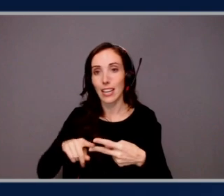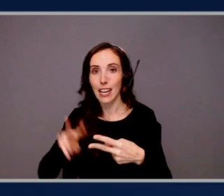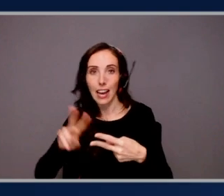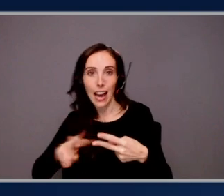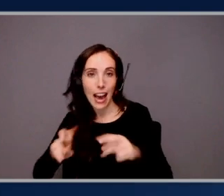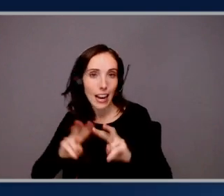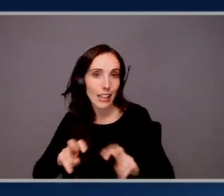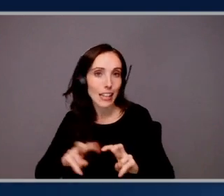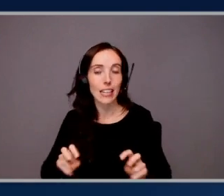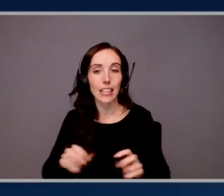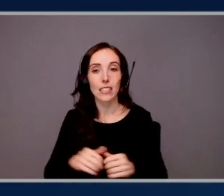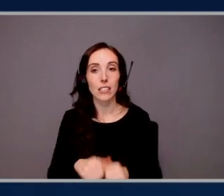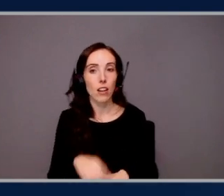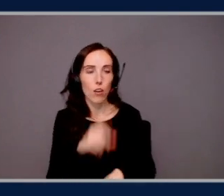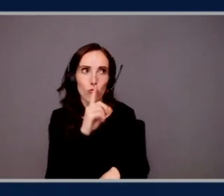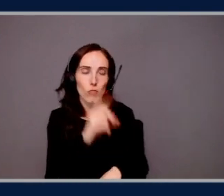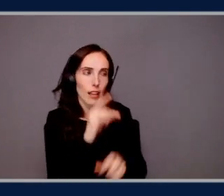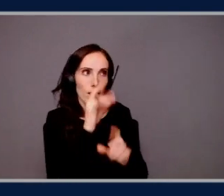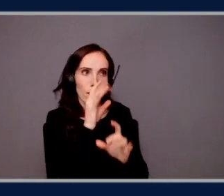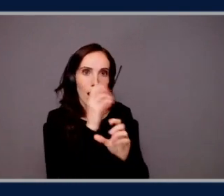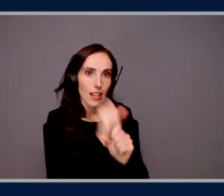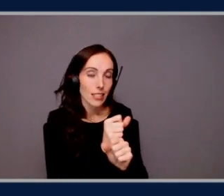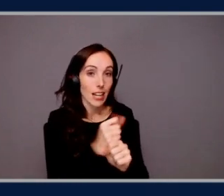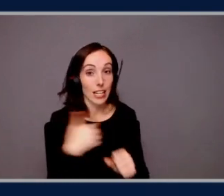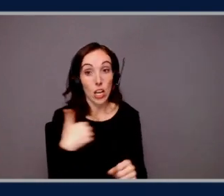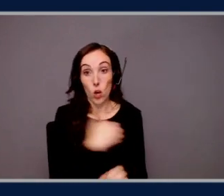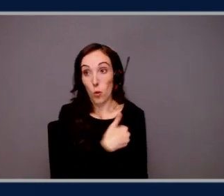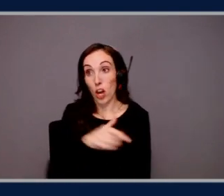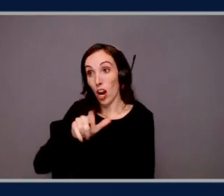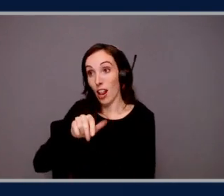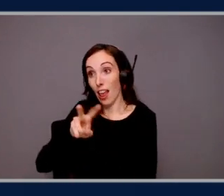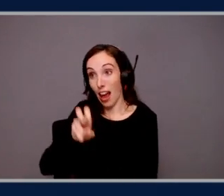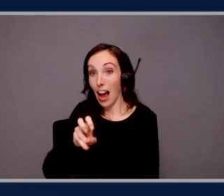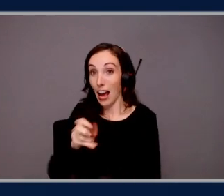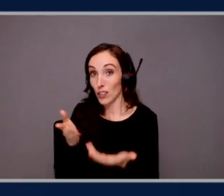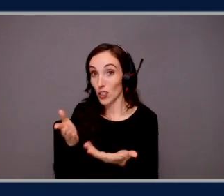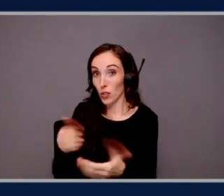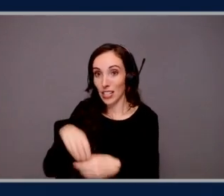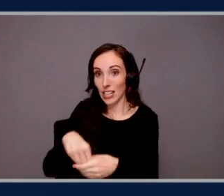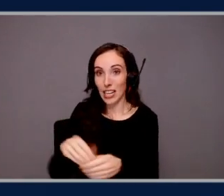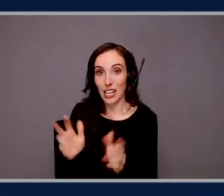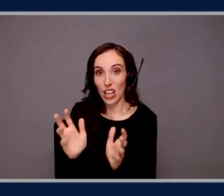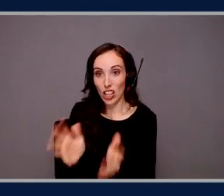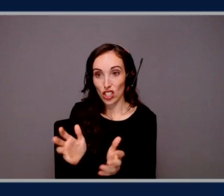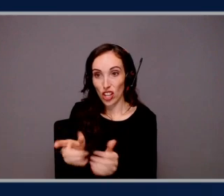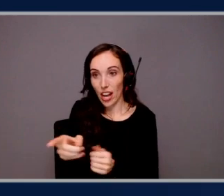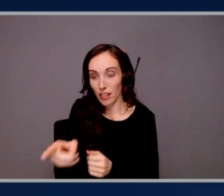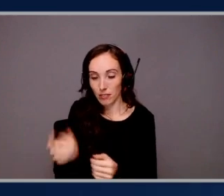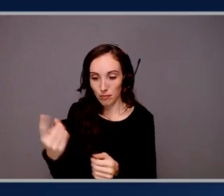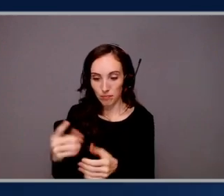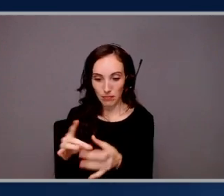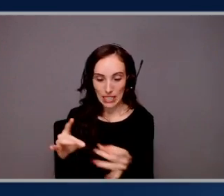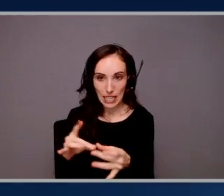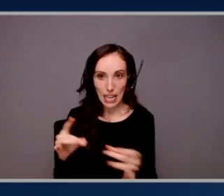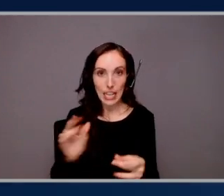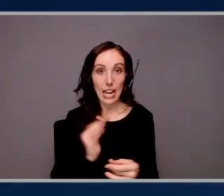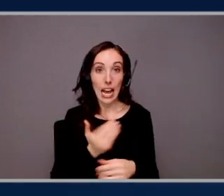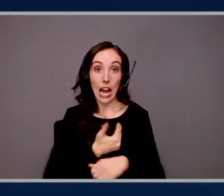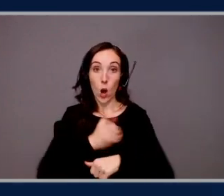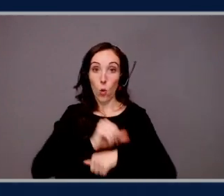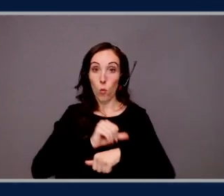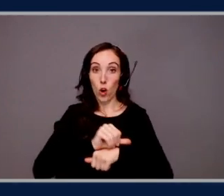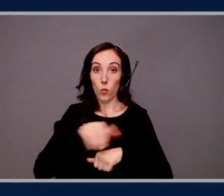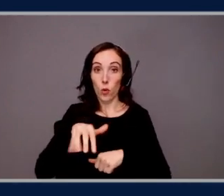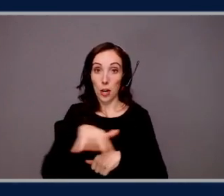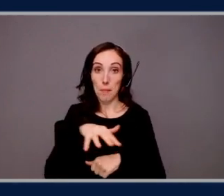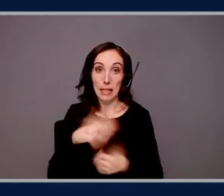really fascinating. So we are live. So back to the chat here. We have Pillbox Gaming saying, our workplace may be able to utilize that. I know